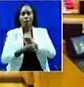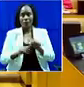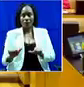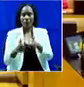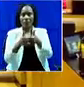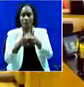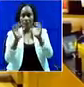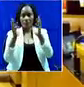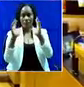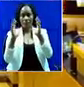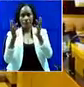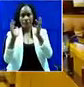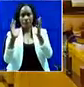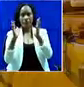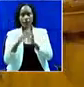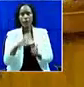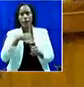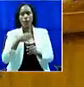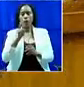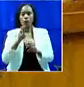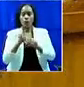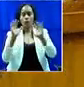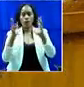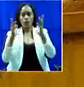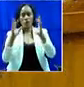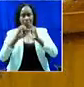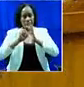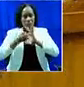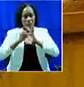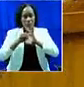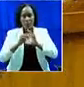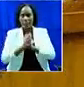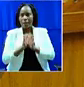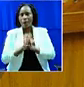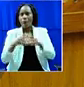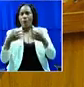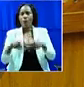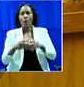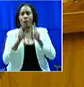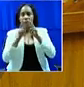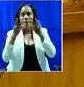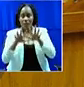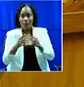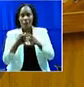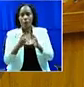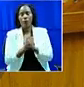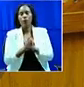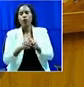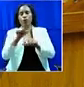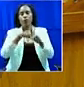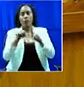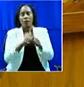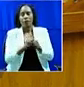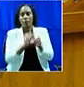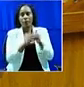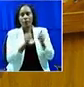I do wish to applaud the remarkable efforts, particularly from our social partners in NEDLAC,